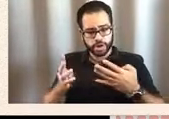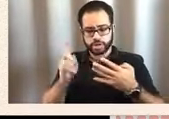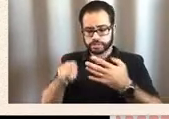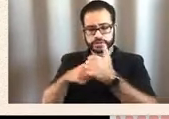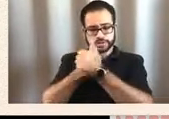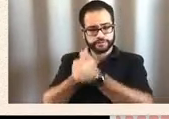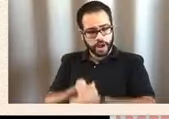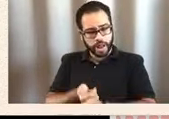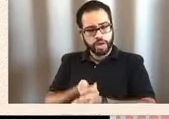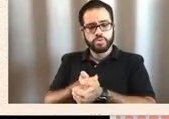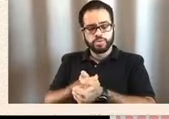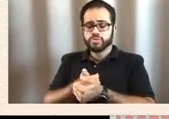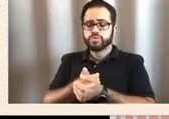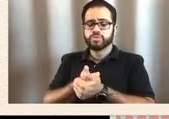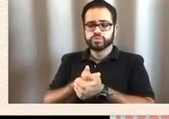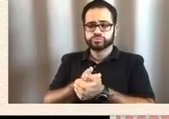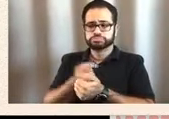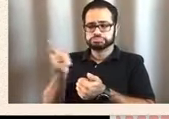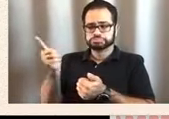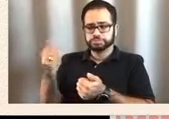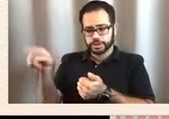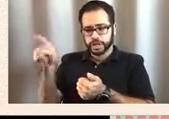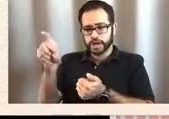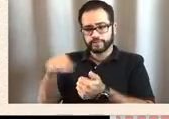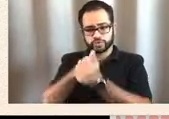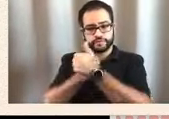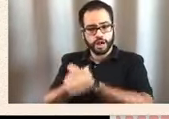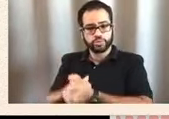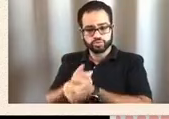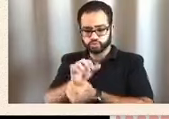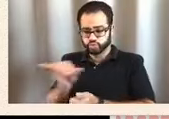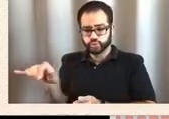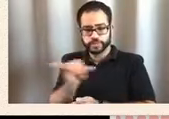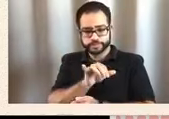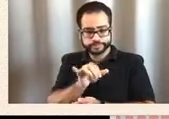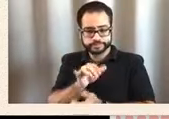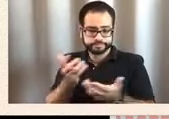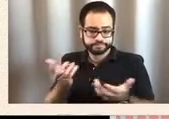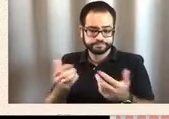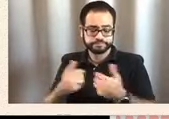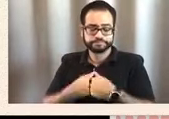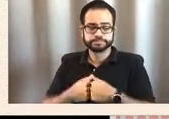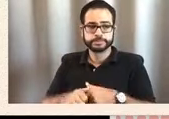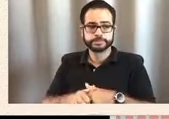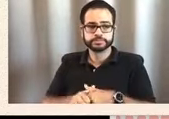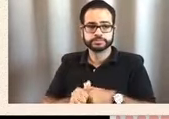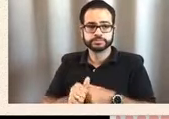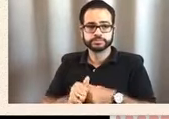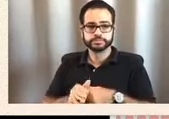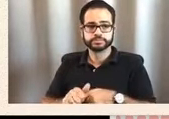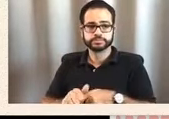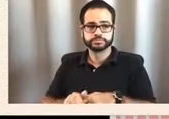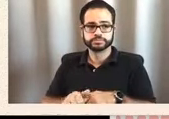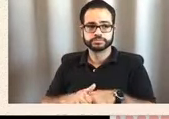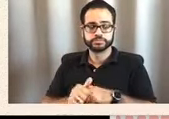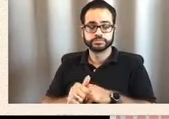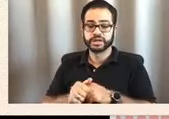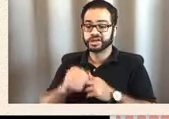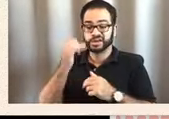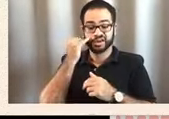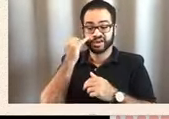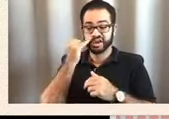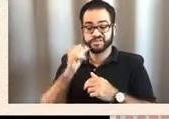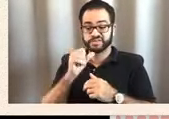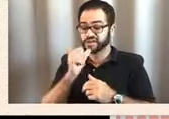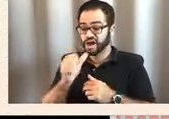adhere to, and so do they. when all else fails,